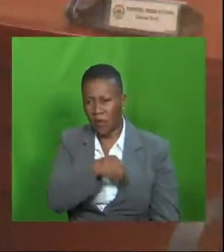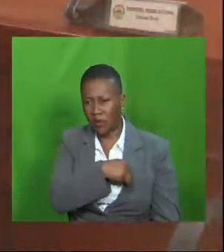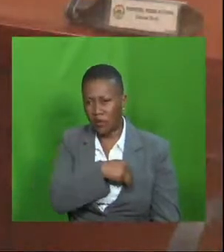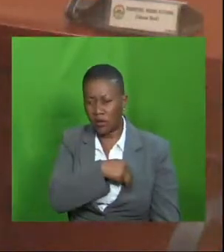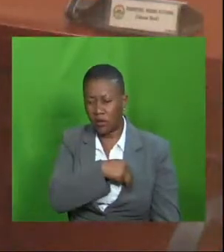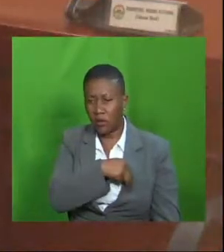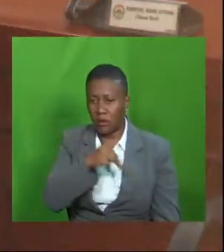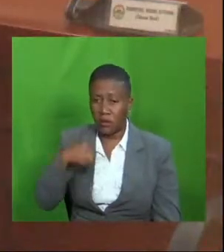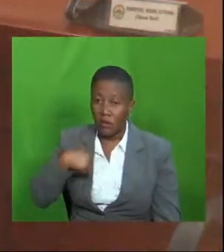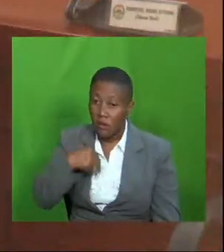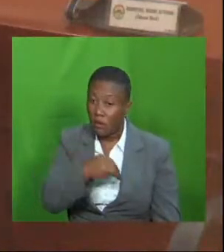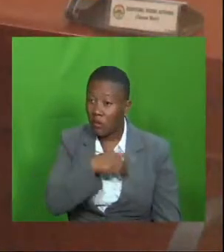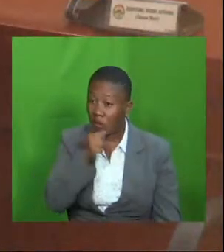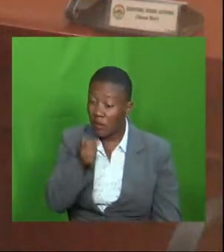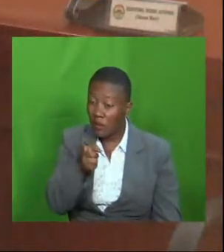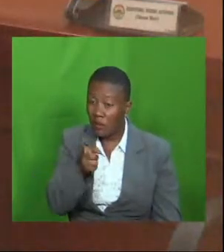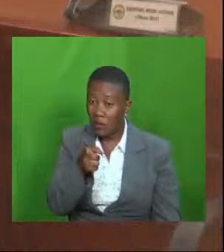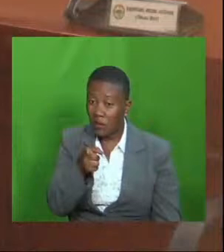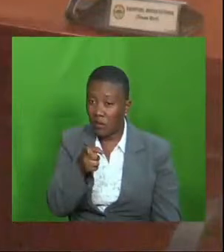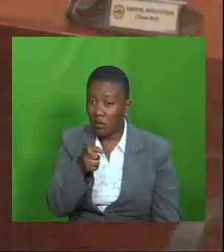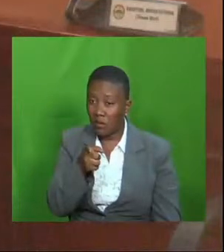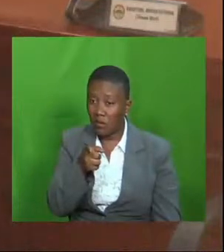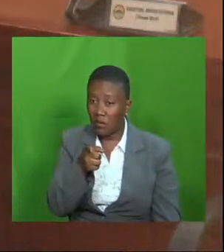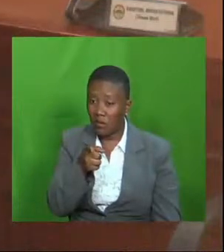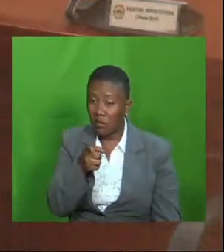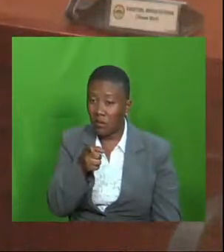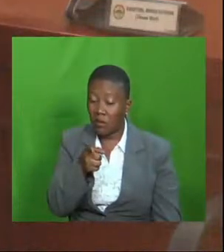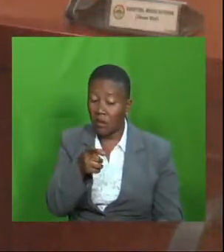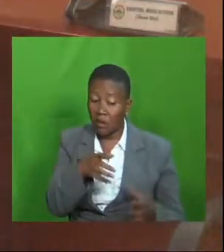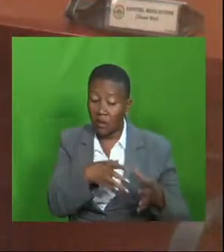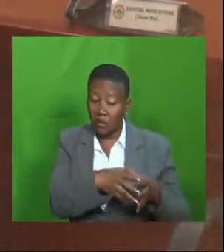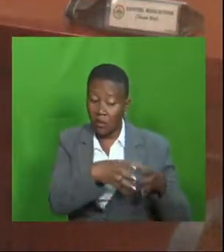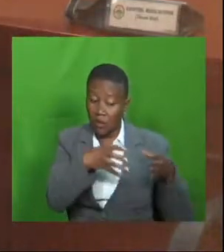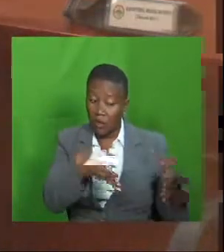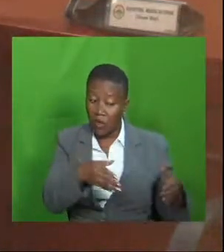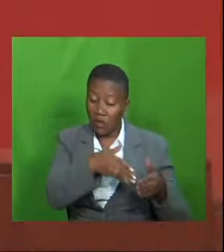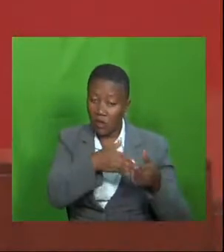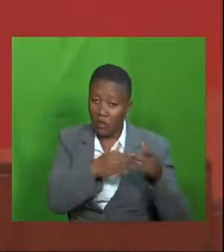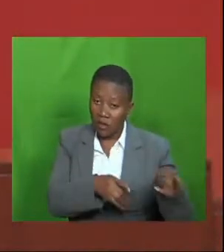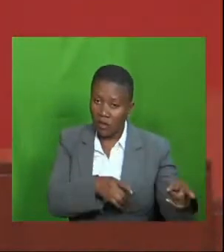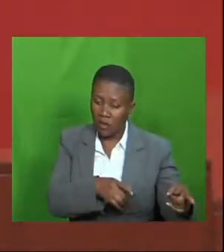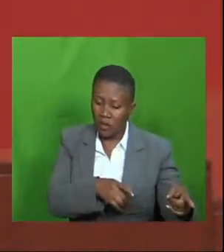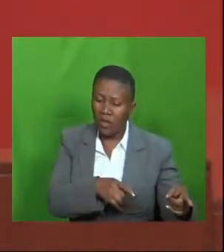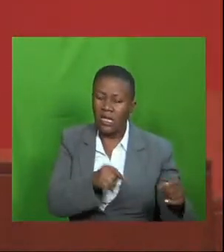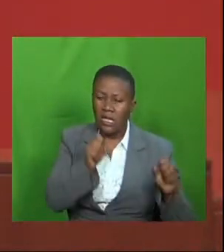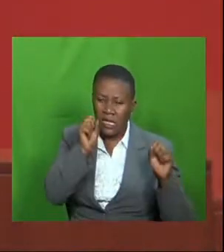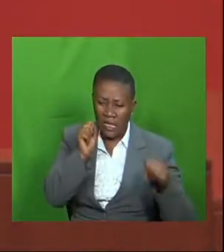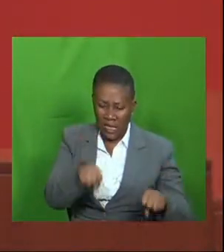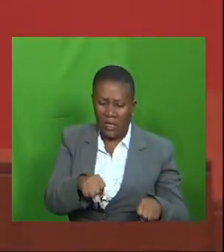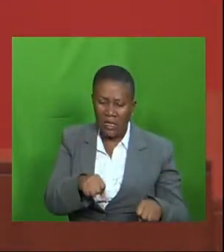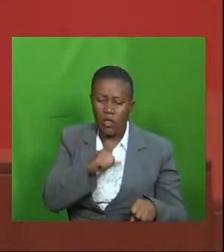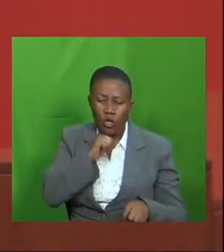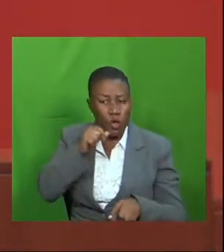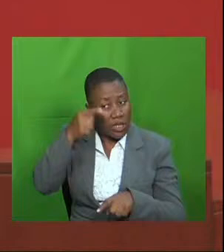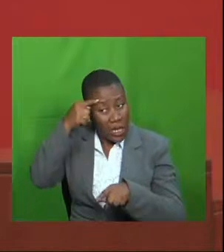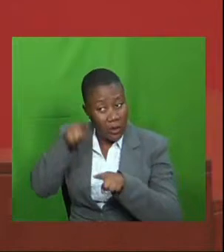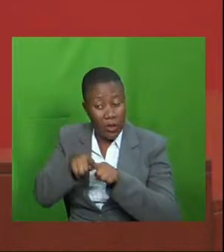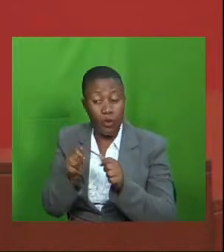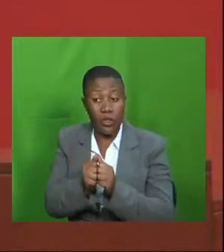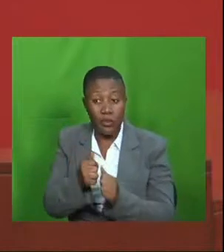Honorable members, the Majority Leader is entitled to totally disagree with me. So allow